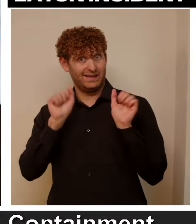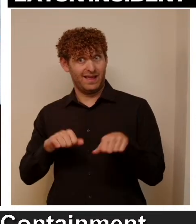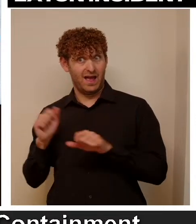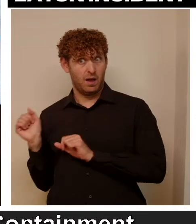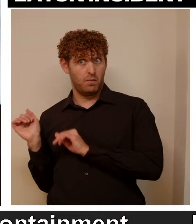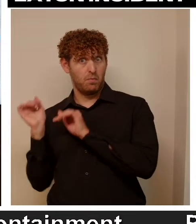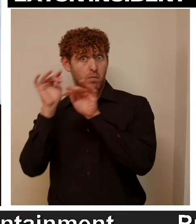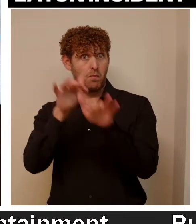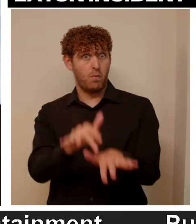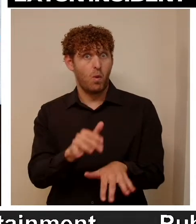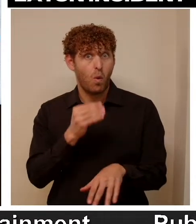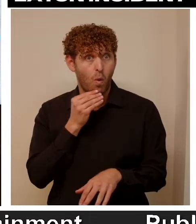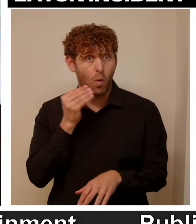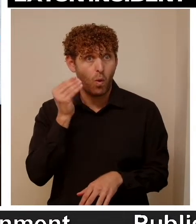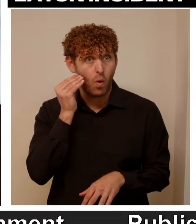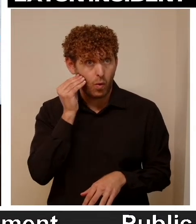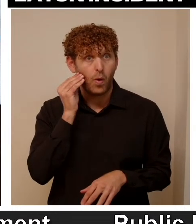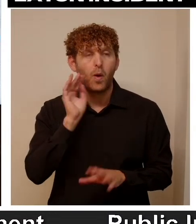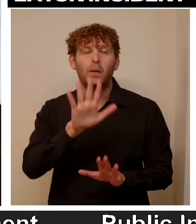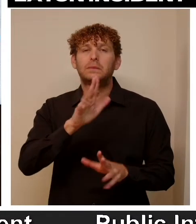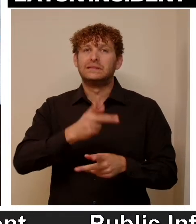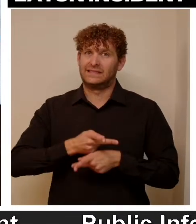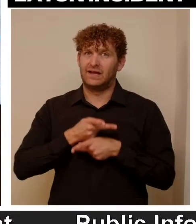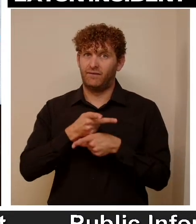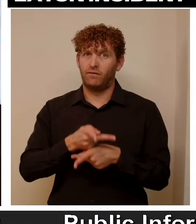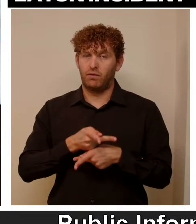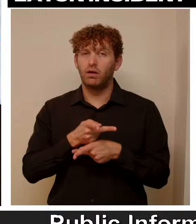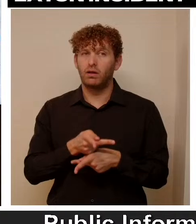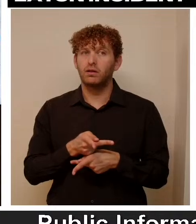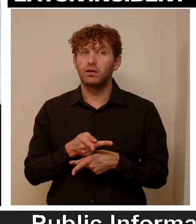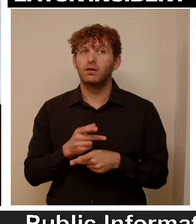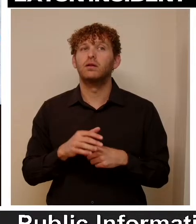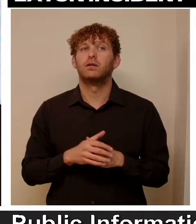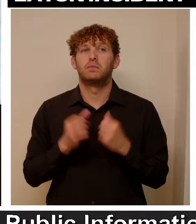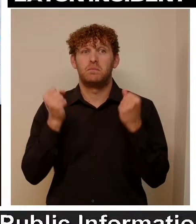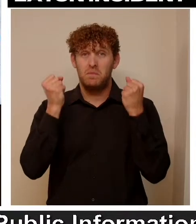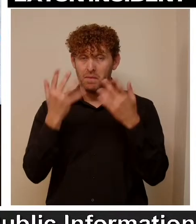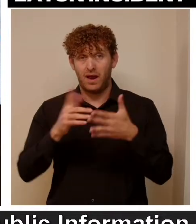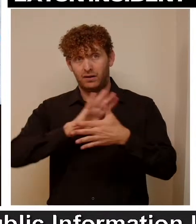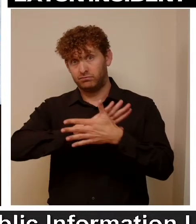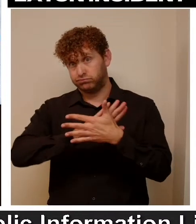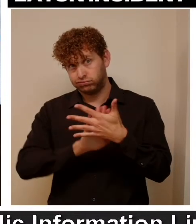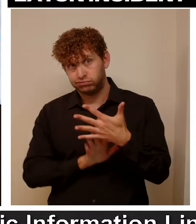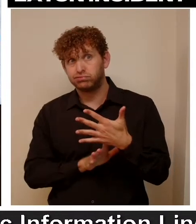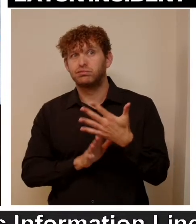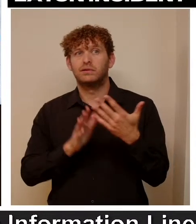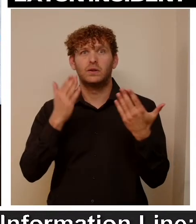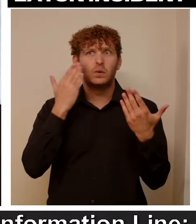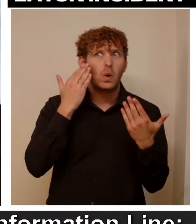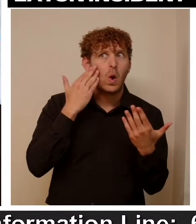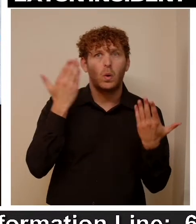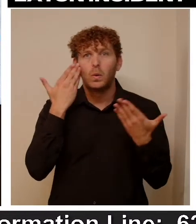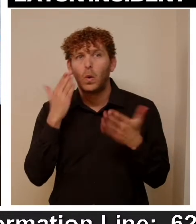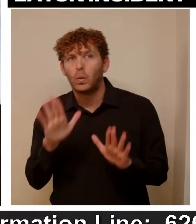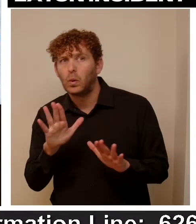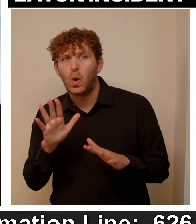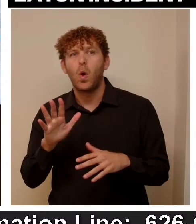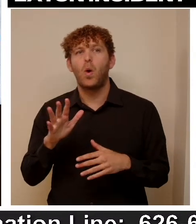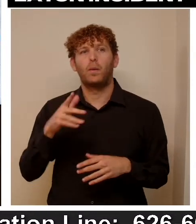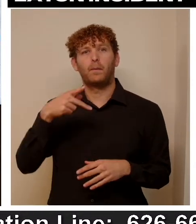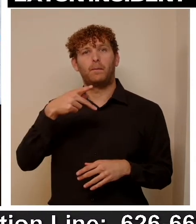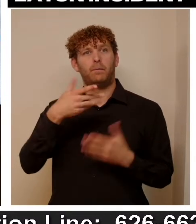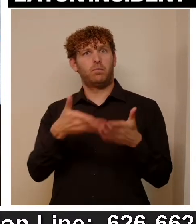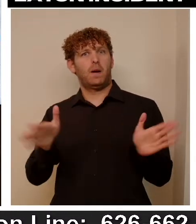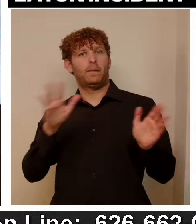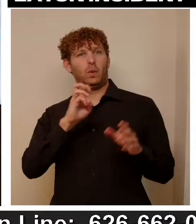lifted, please be cautious. There's numerous known or unknown hazards in the area. Public Works posts specifically on the